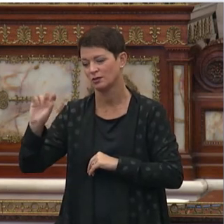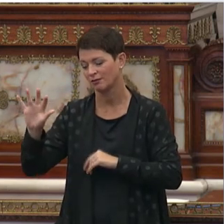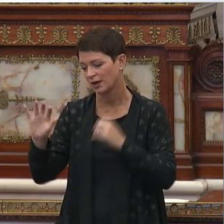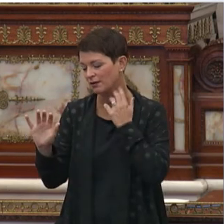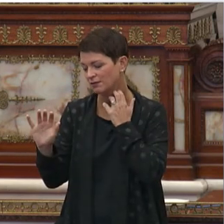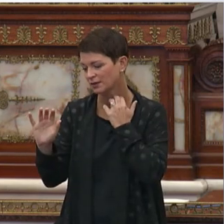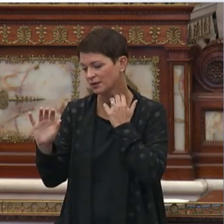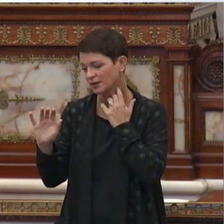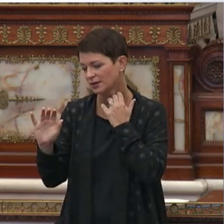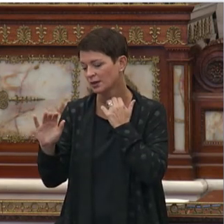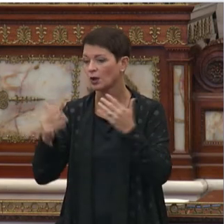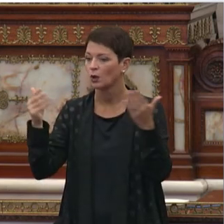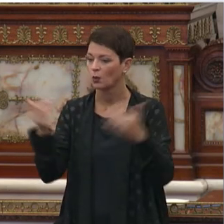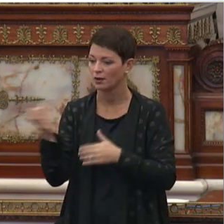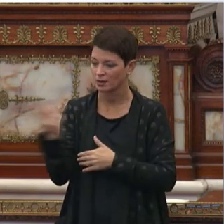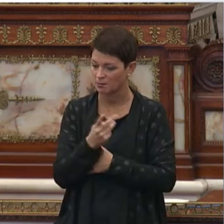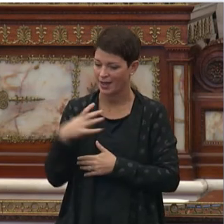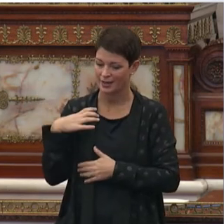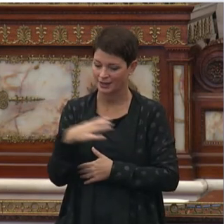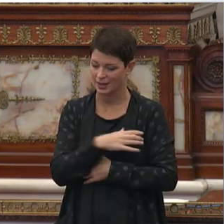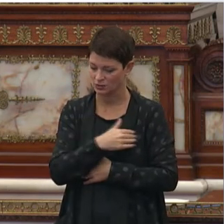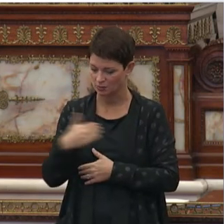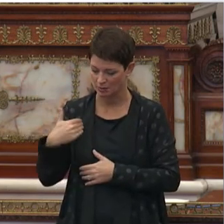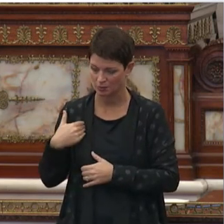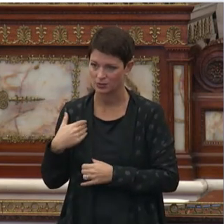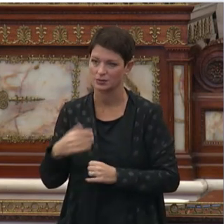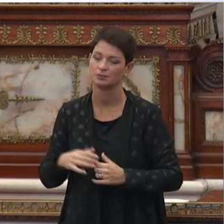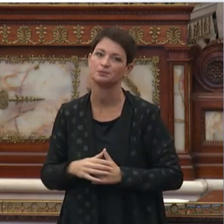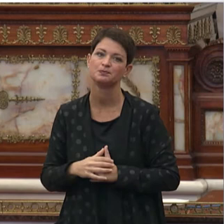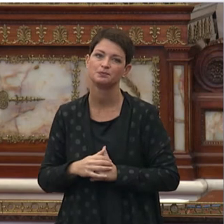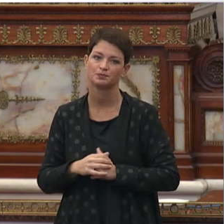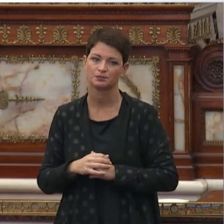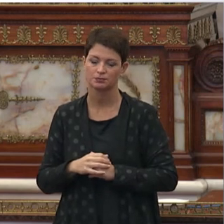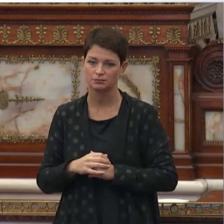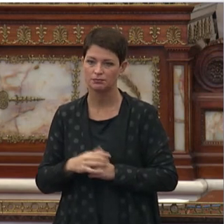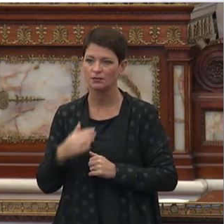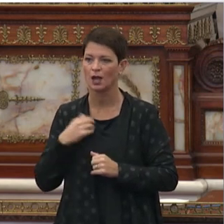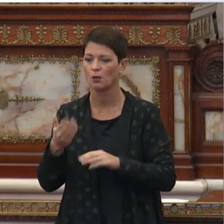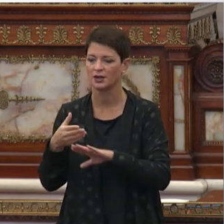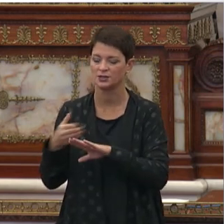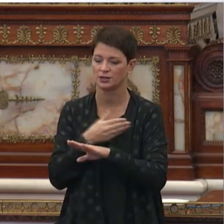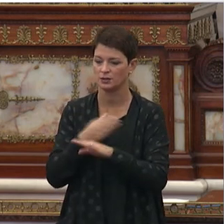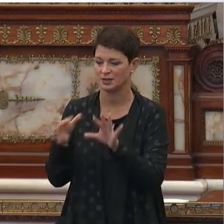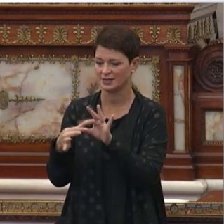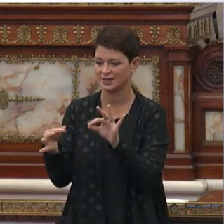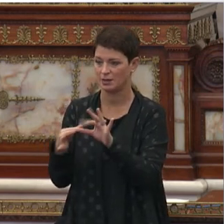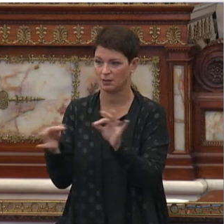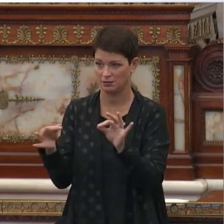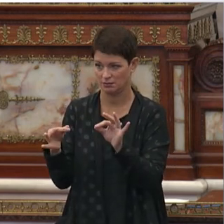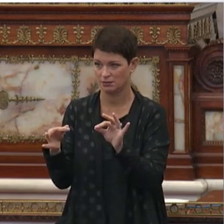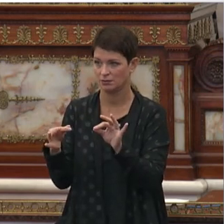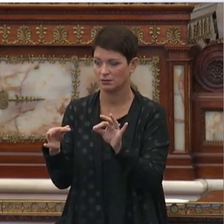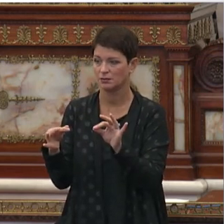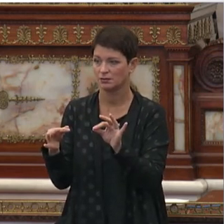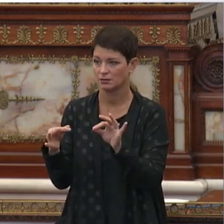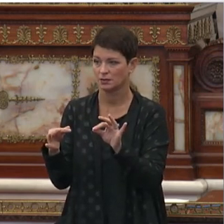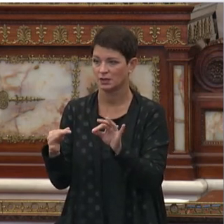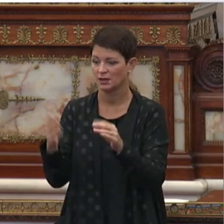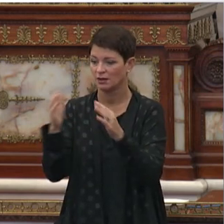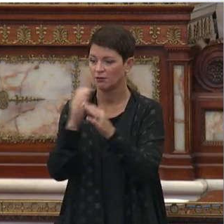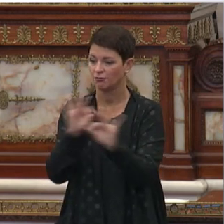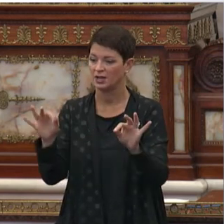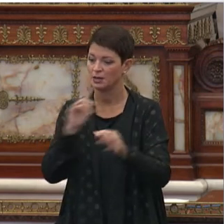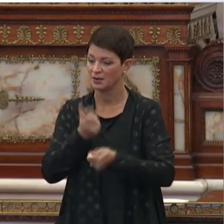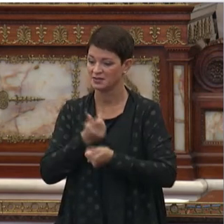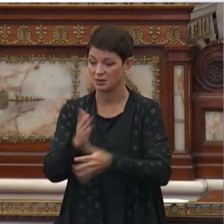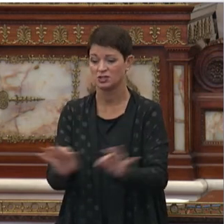210-205. Welcome back, council members. I just want to preface my statement by saying freedom of speech is